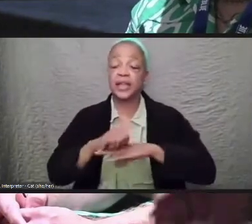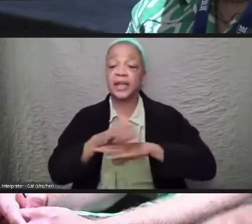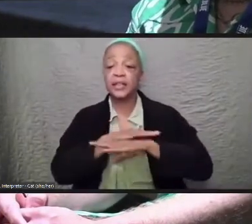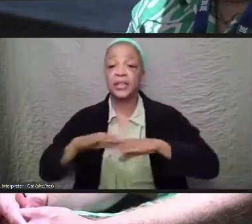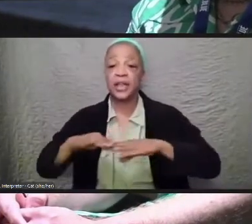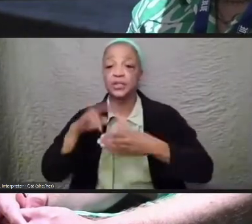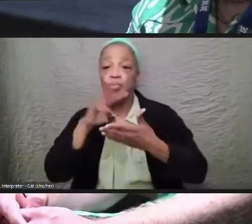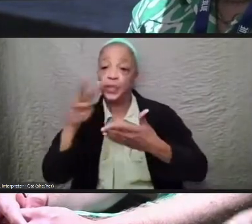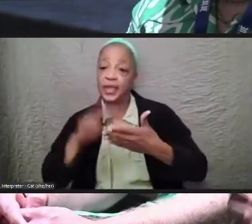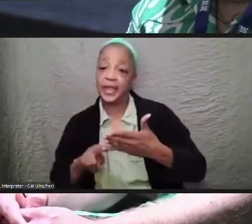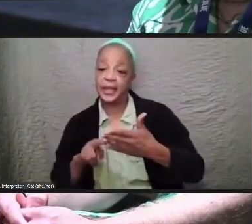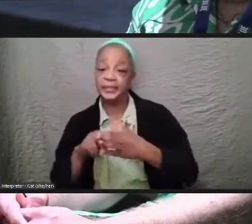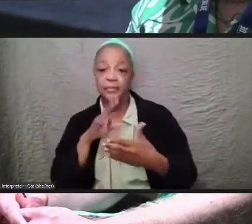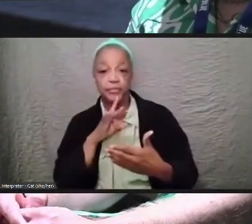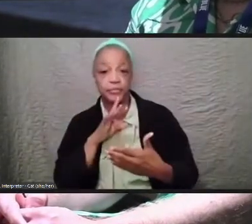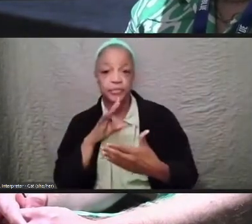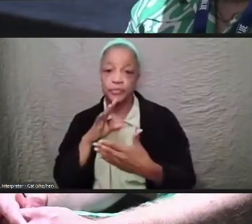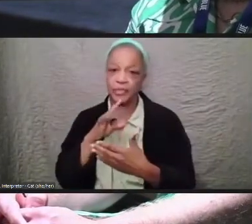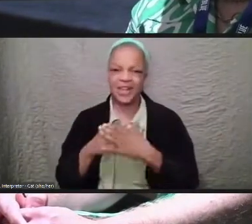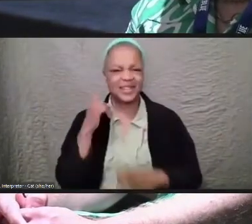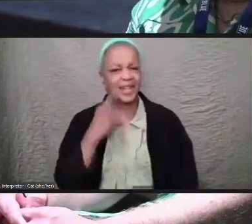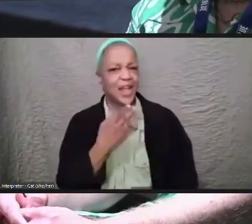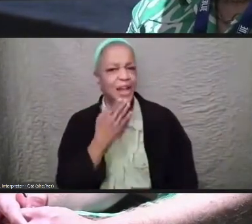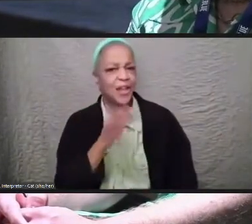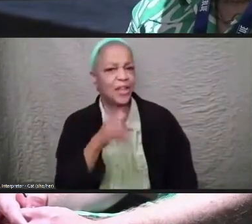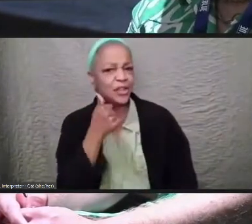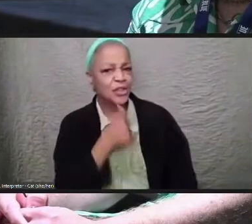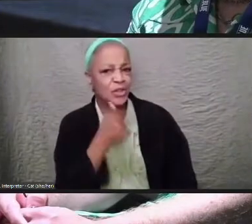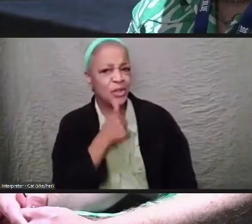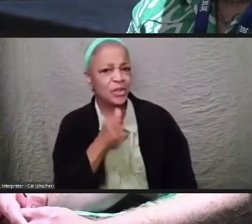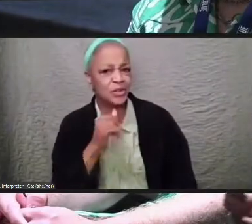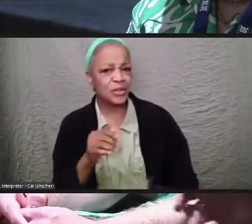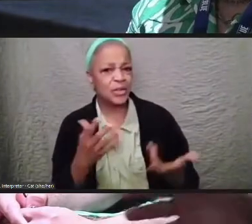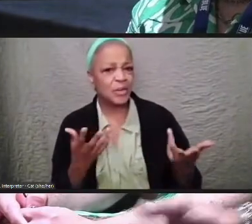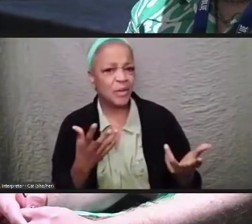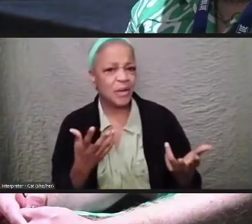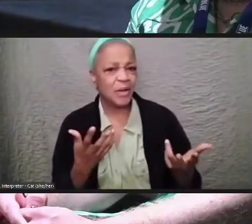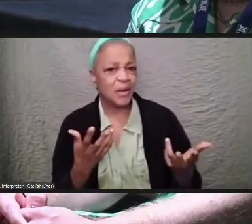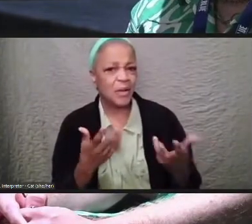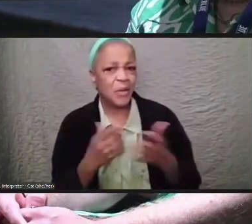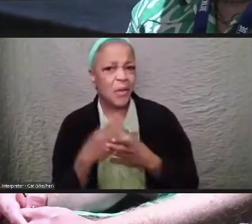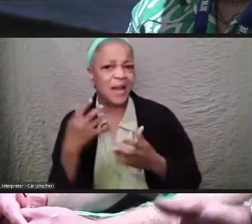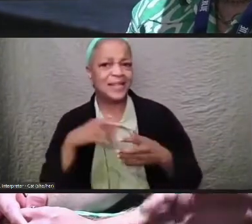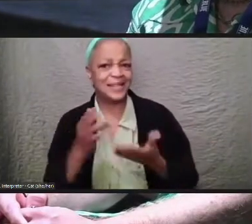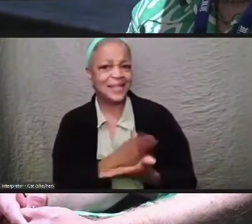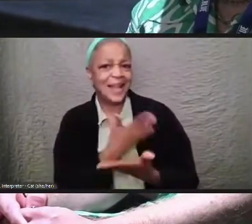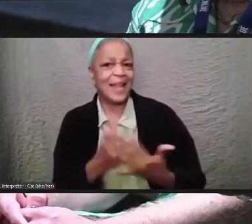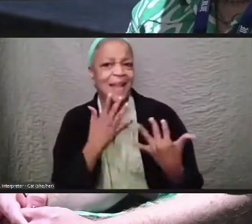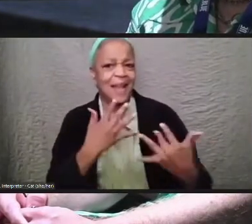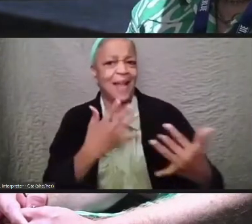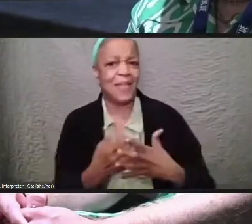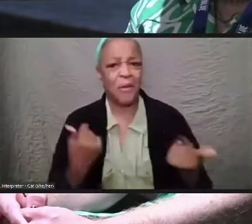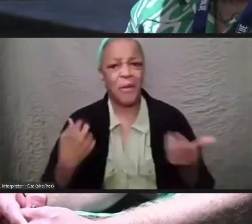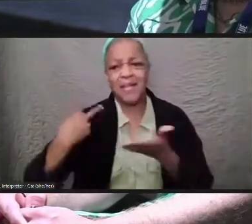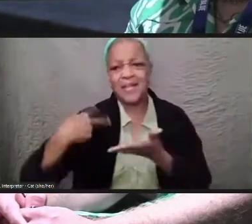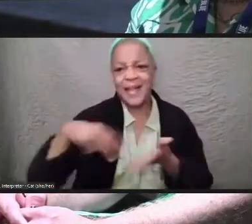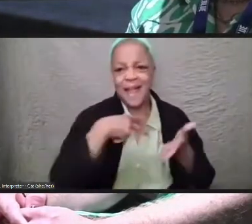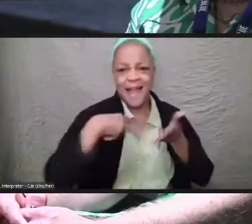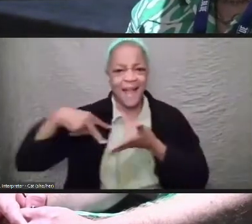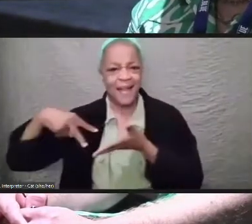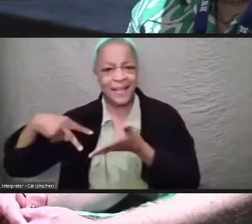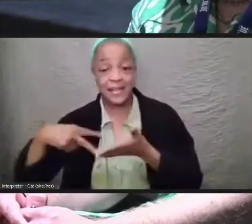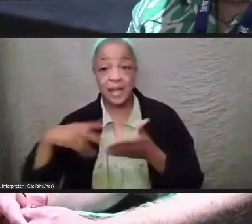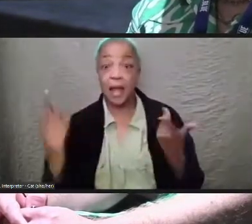plays. And I said, honey, these girls wanna sing. They wanna dance. They wanna, and